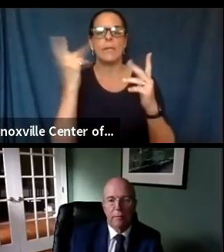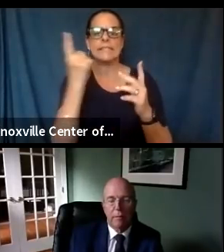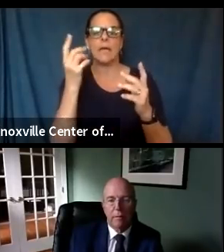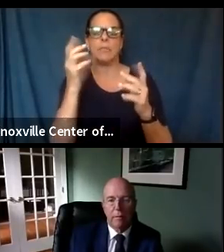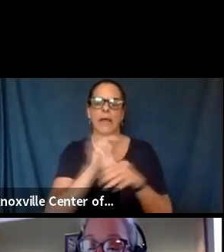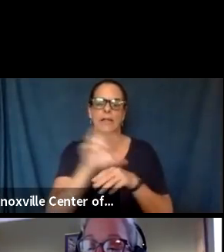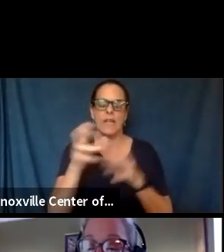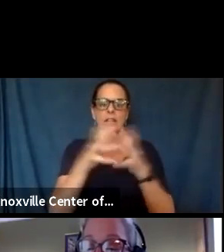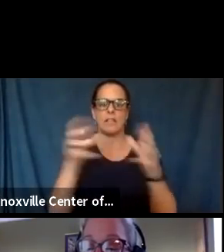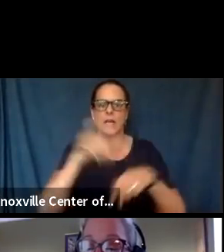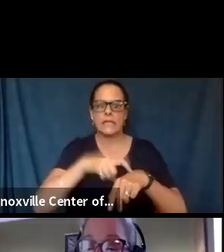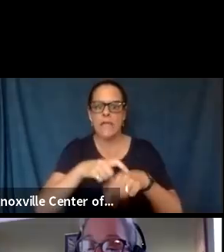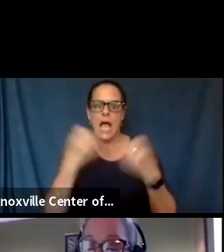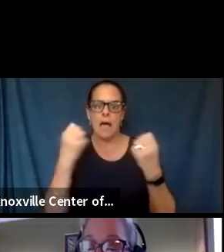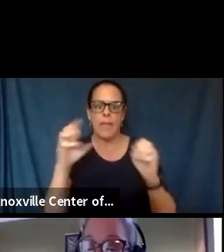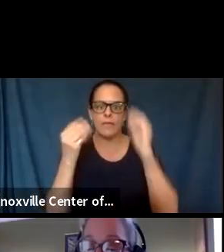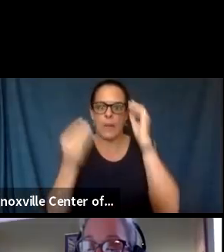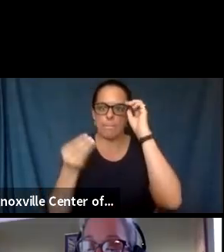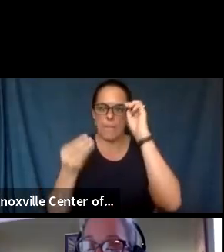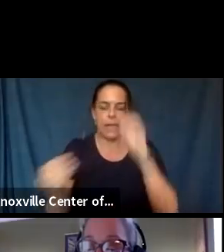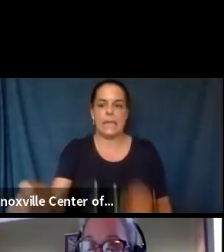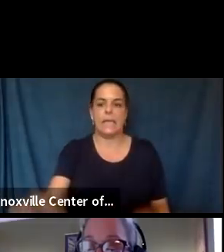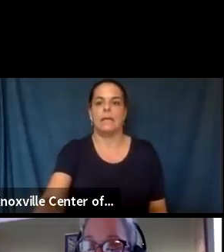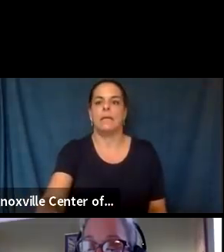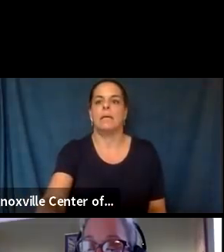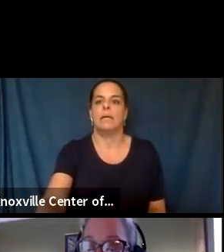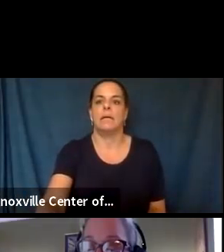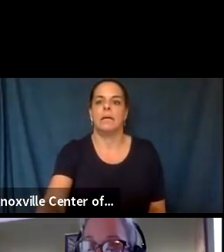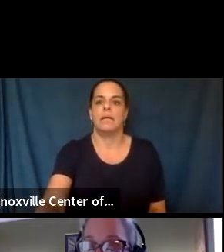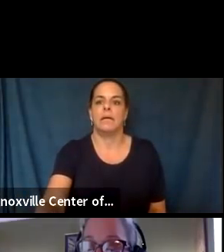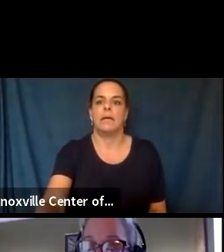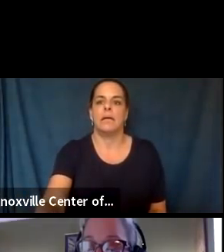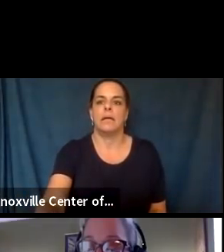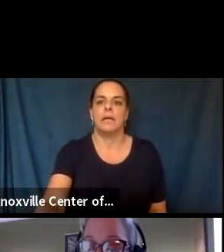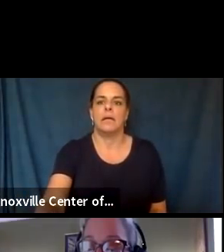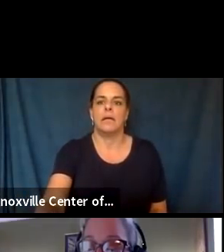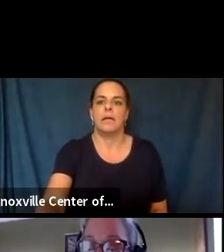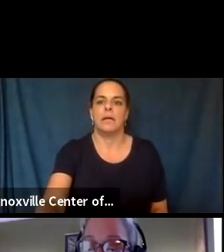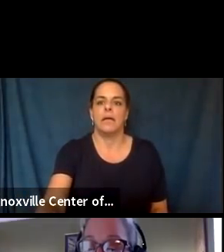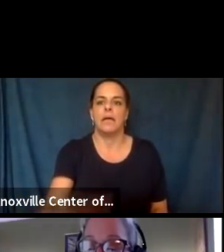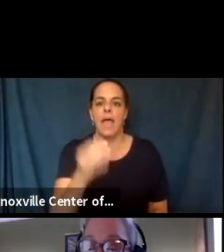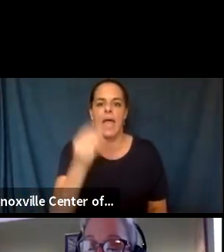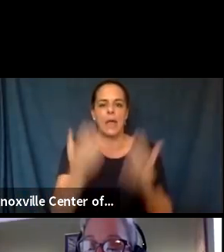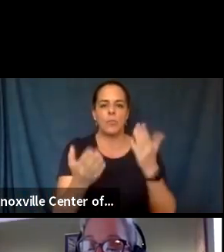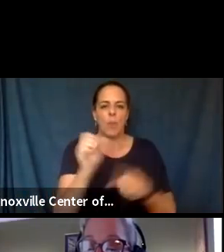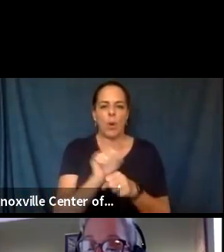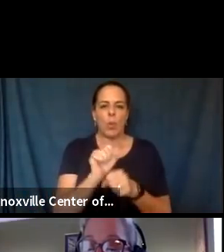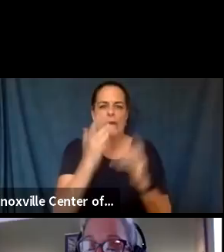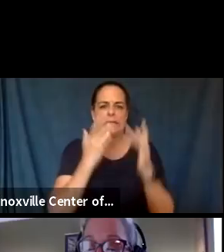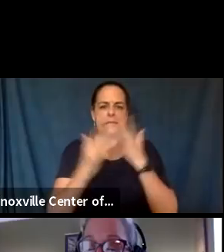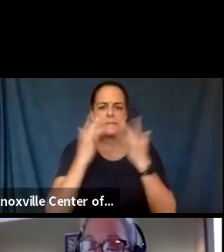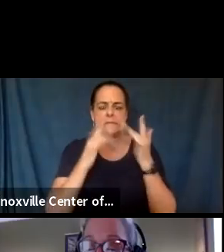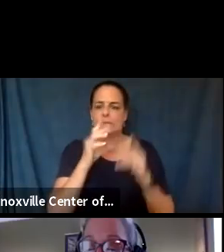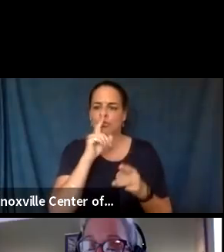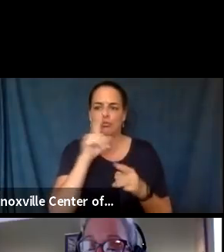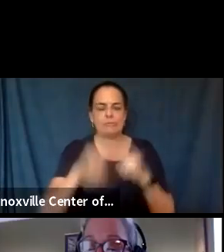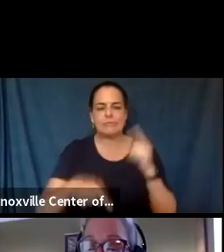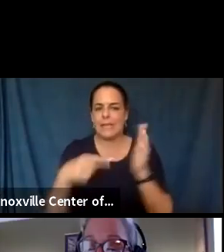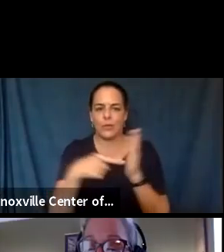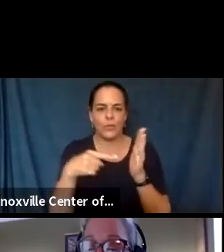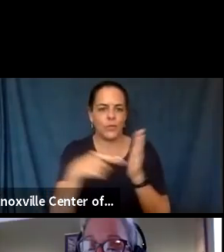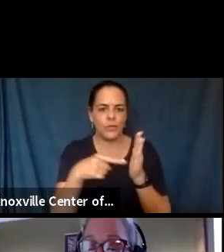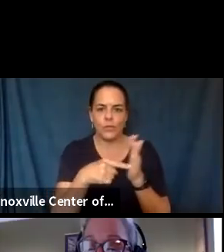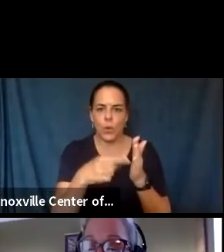and money, and probably are working on a very thin margin, and they just cannot afford to